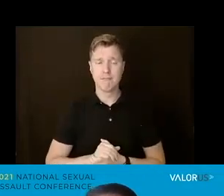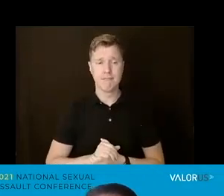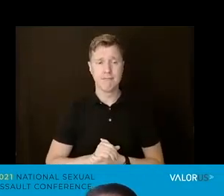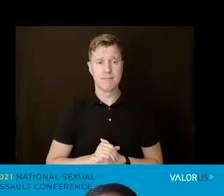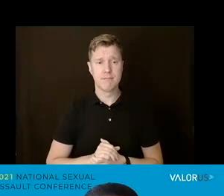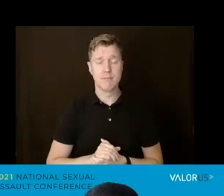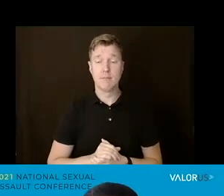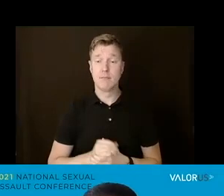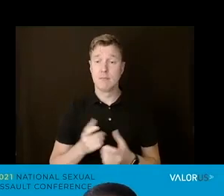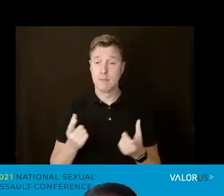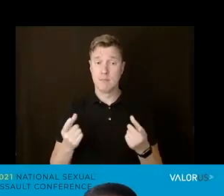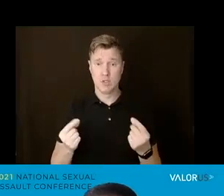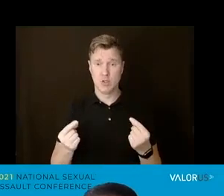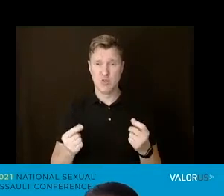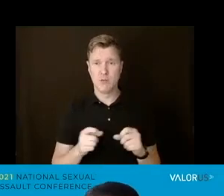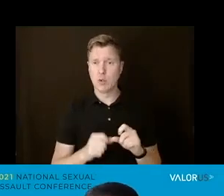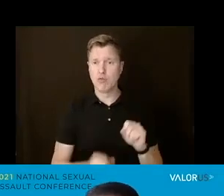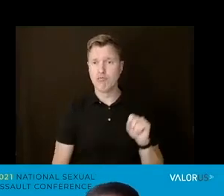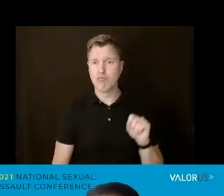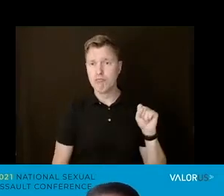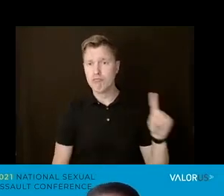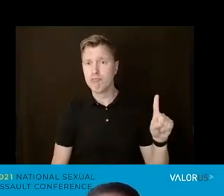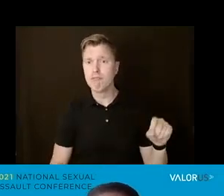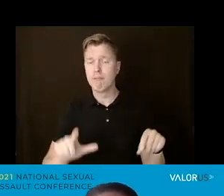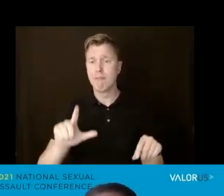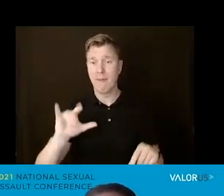So I'm going to put the link in the chat.